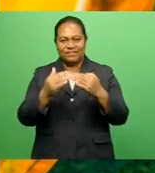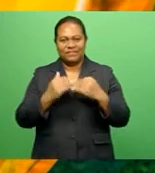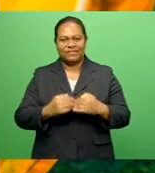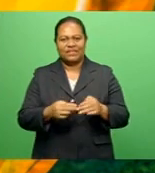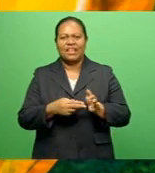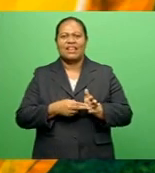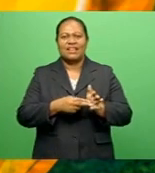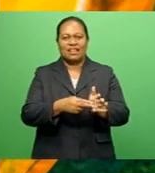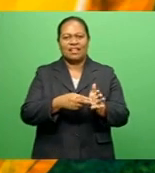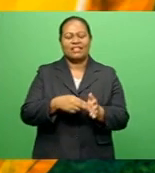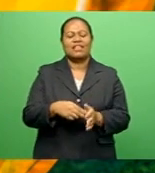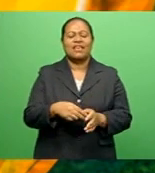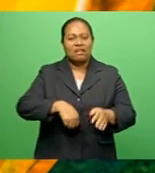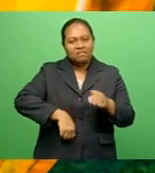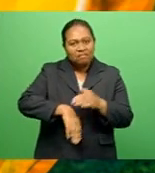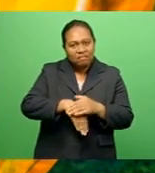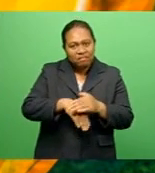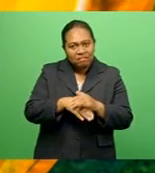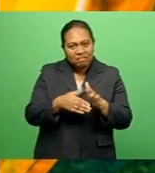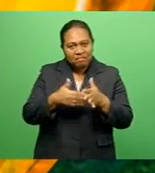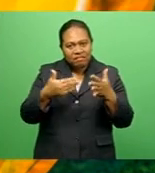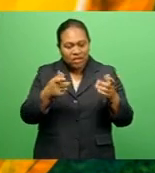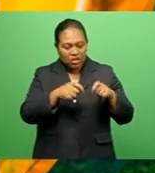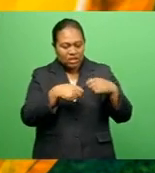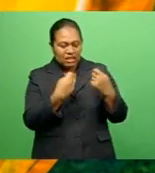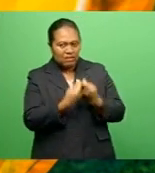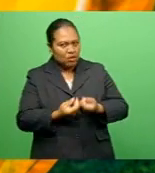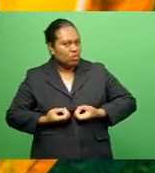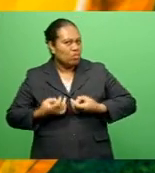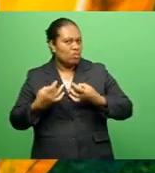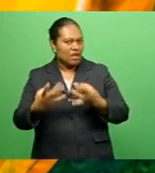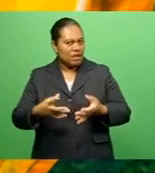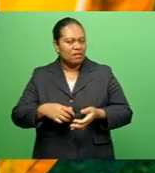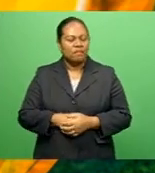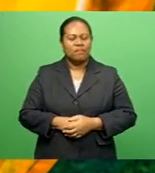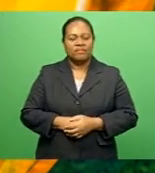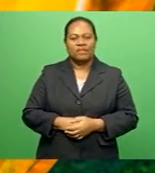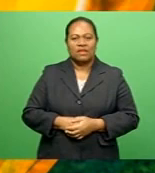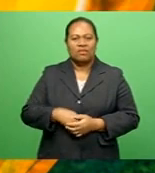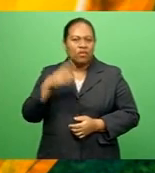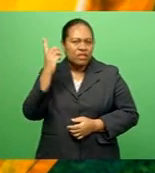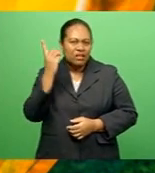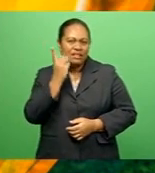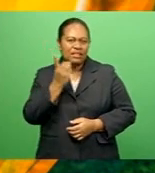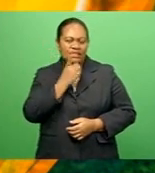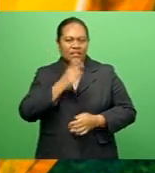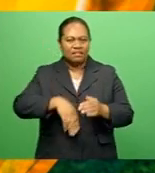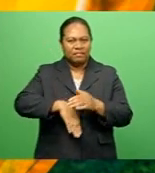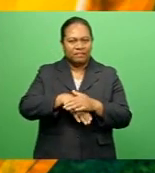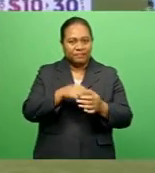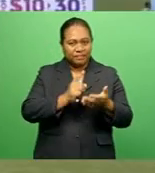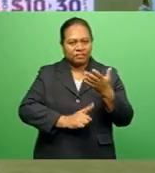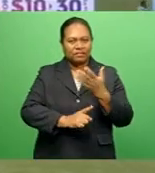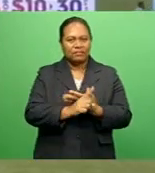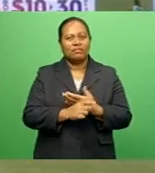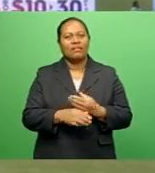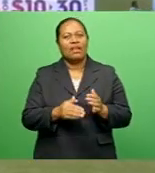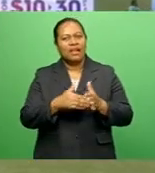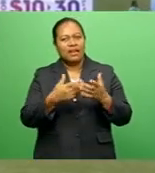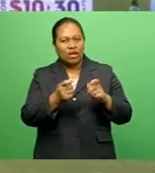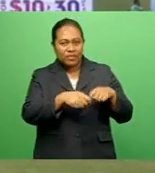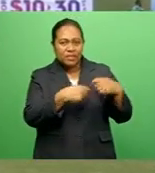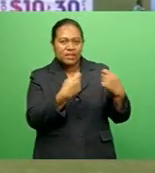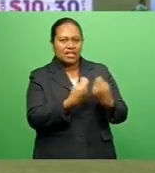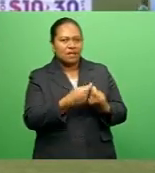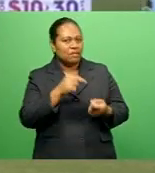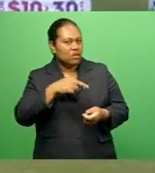football team will need to tighten up their defense heading into their third match in the Digicel Premier League. The Green Machine has yet to